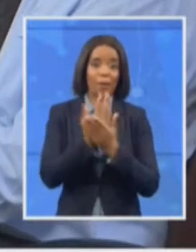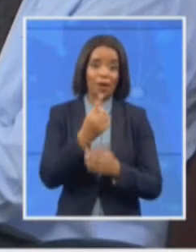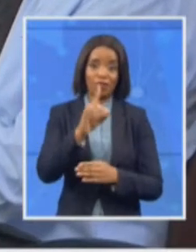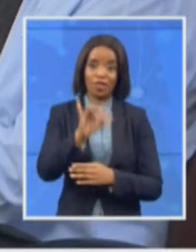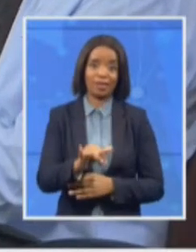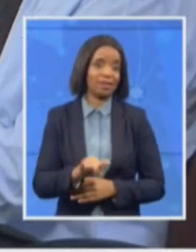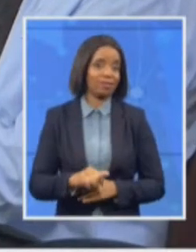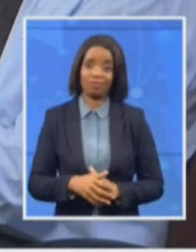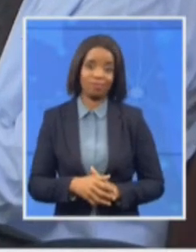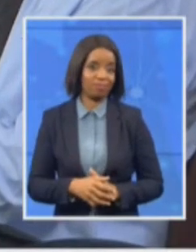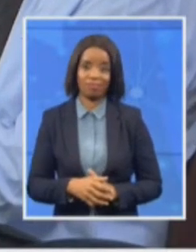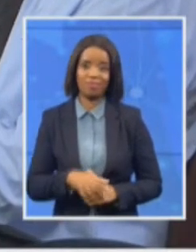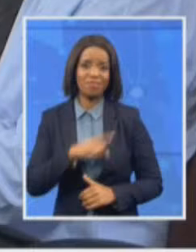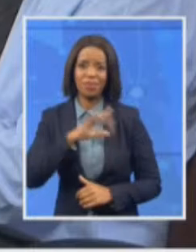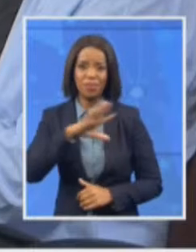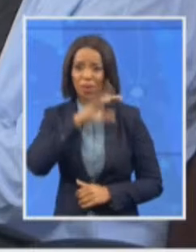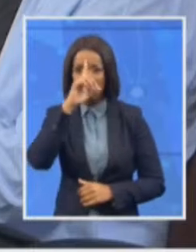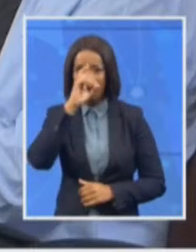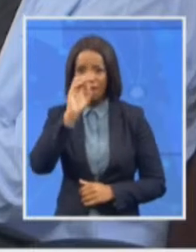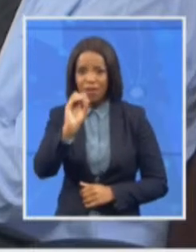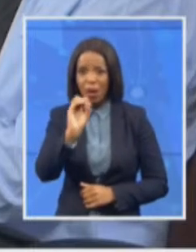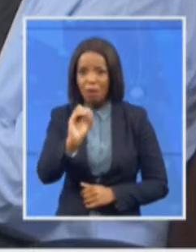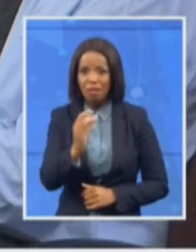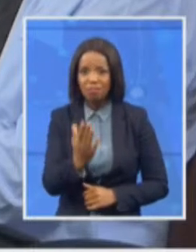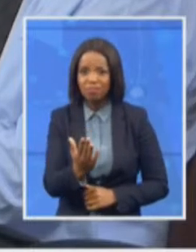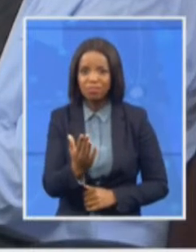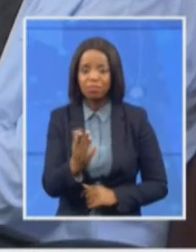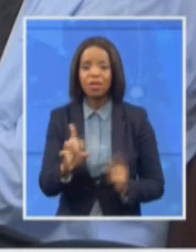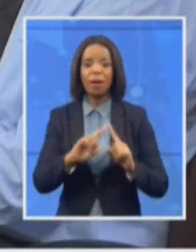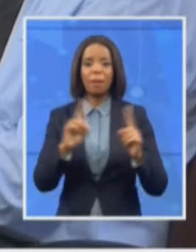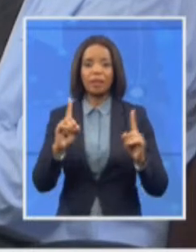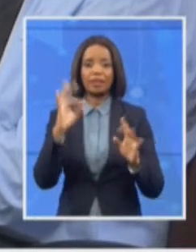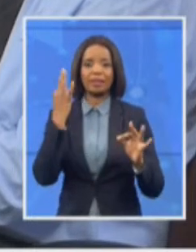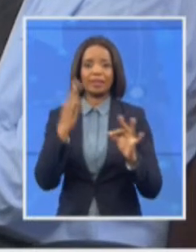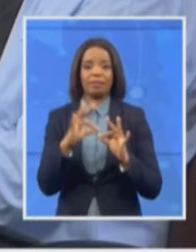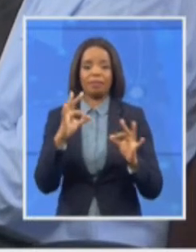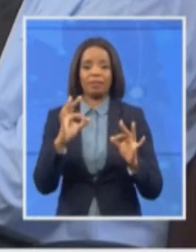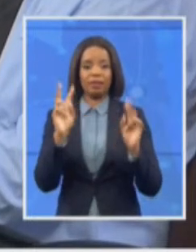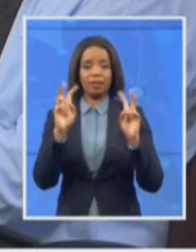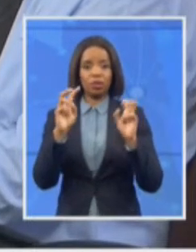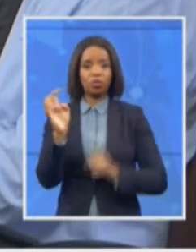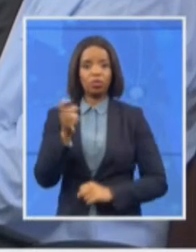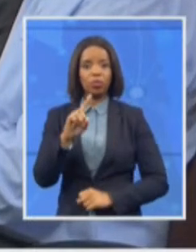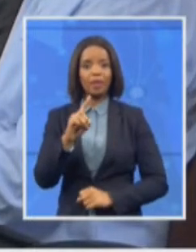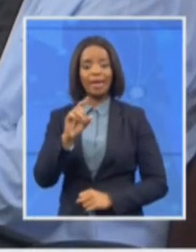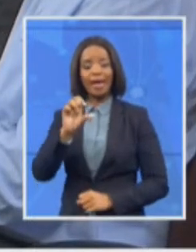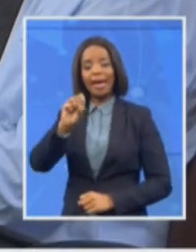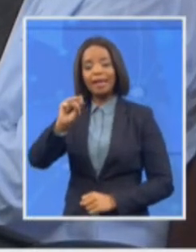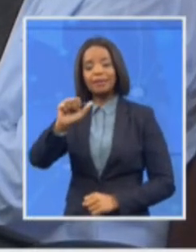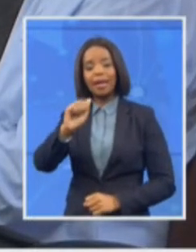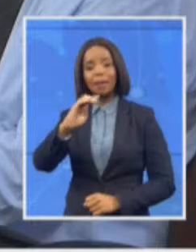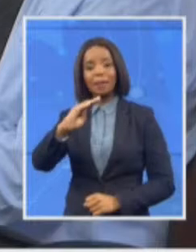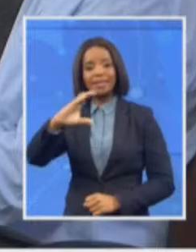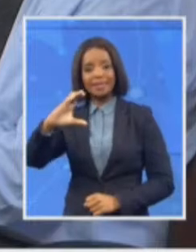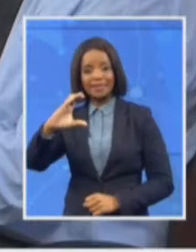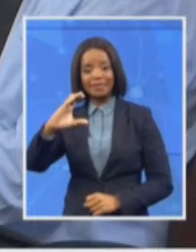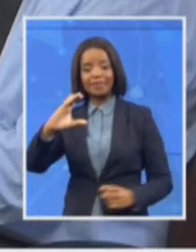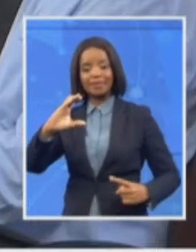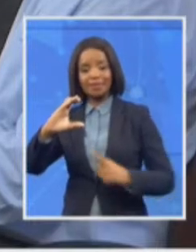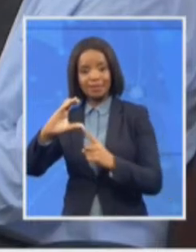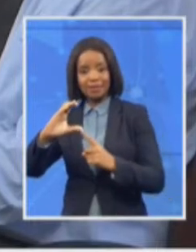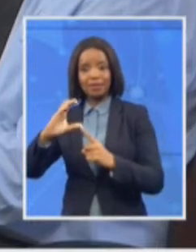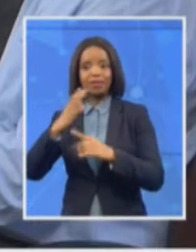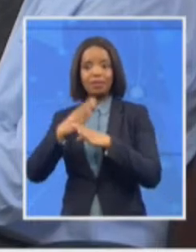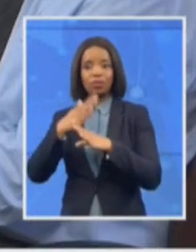an employee of the SABC having breached their fiduciary duties. And that breach has